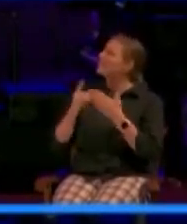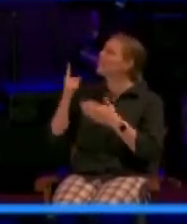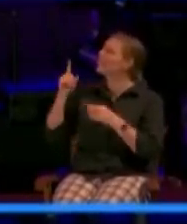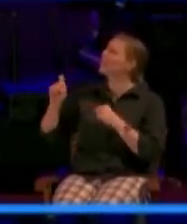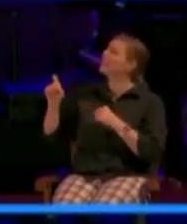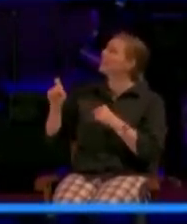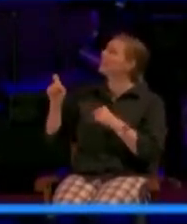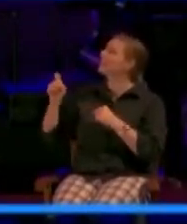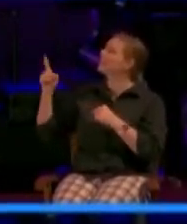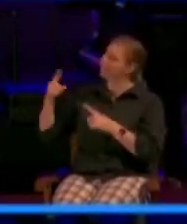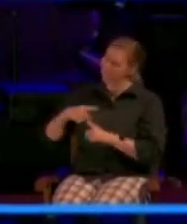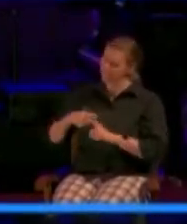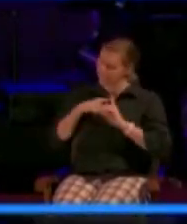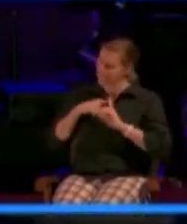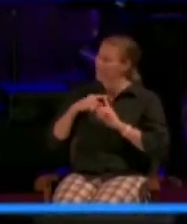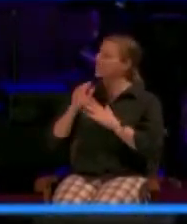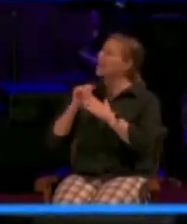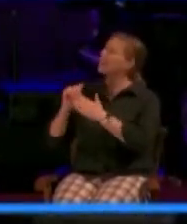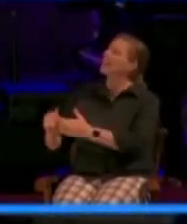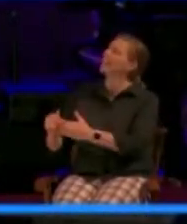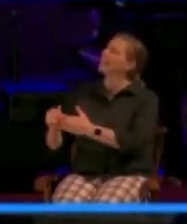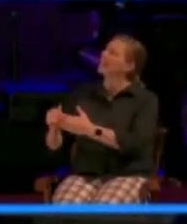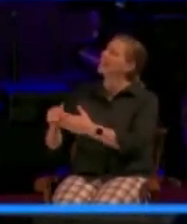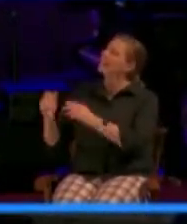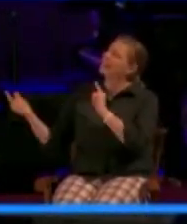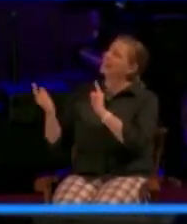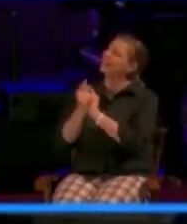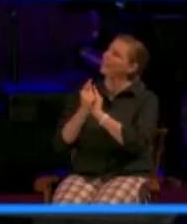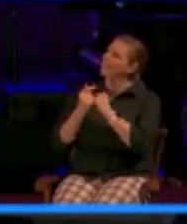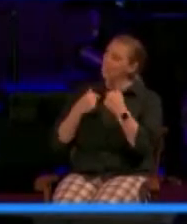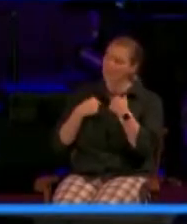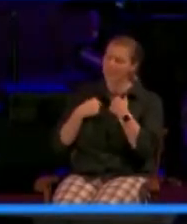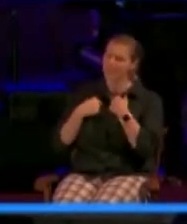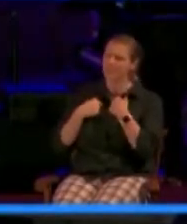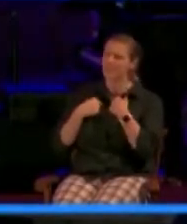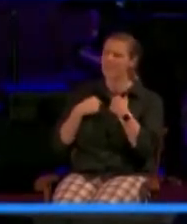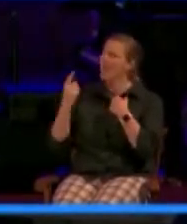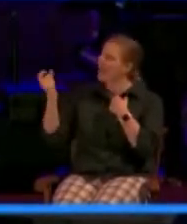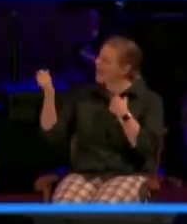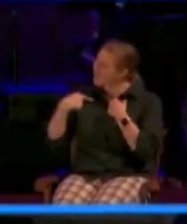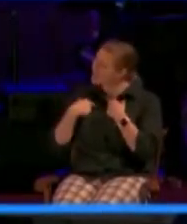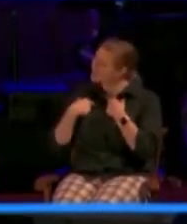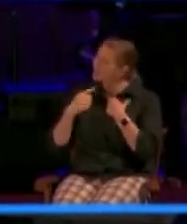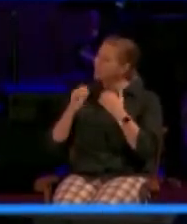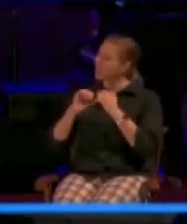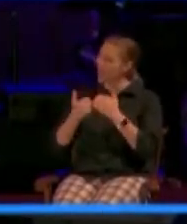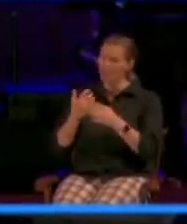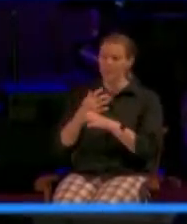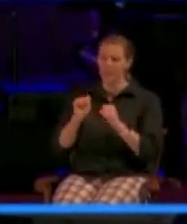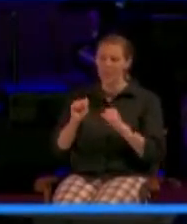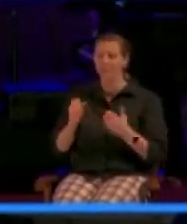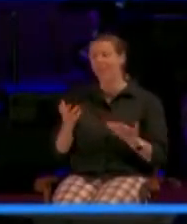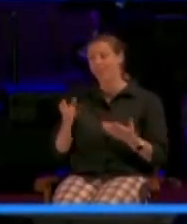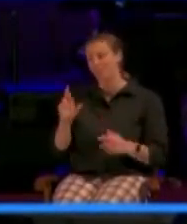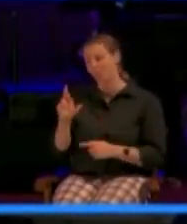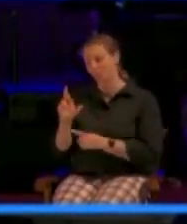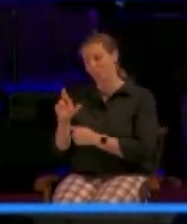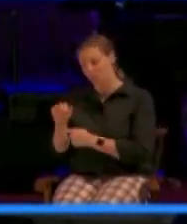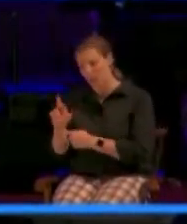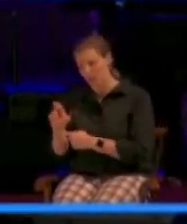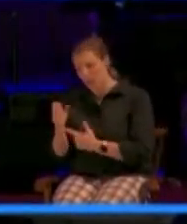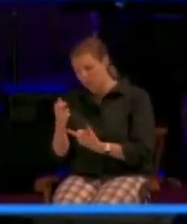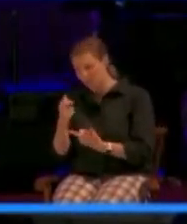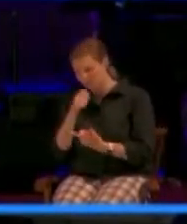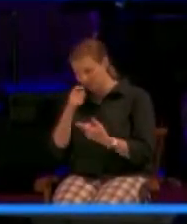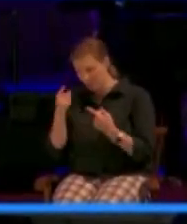buildings, just stop and come in and say, would you tell me how to be saved?" Now, obviously, that didn't happen a whole lot. But it has, on